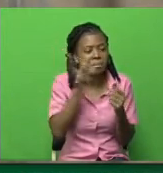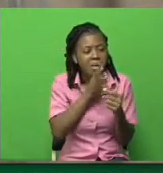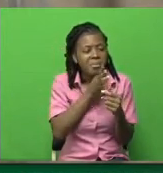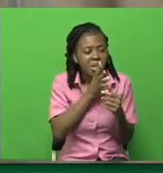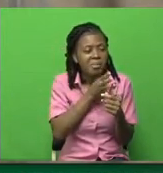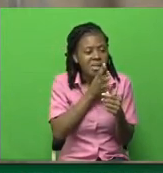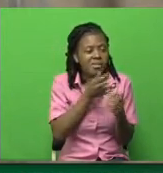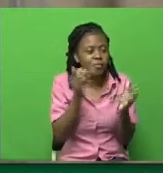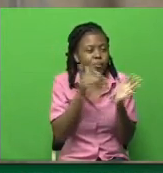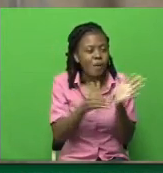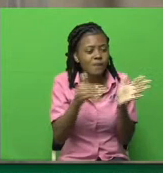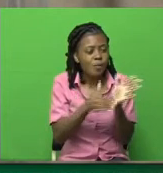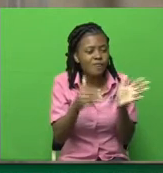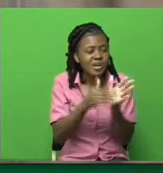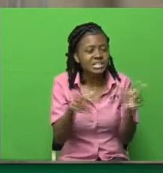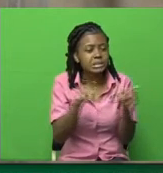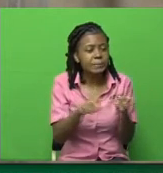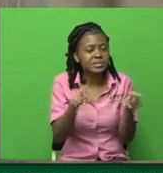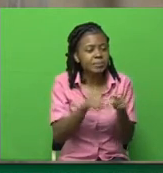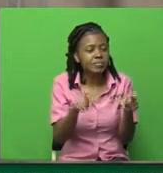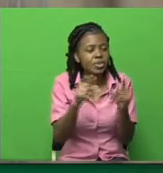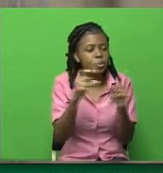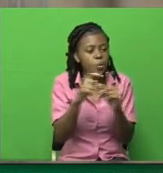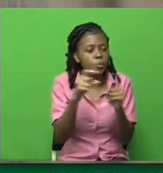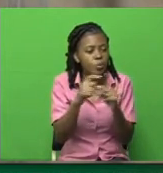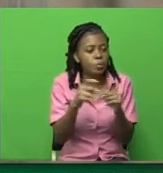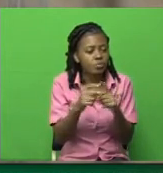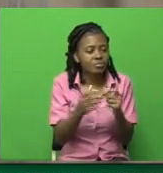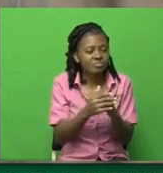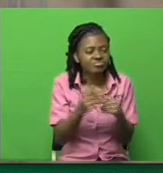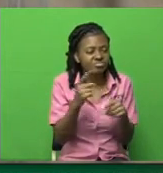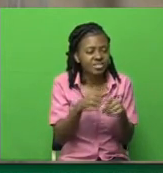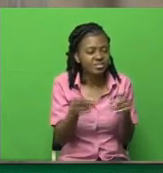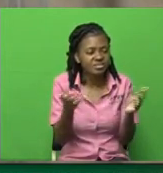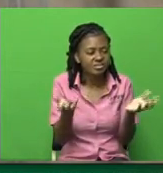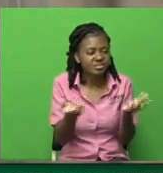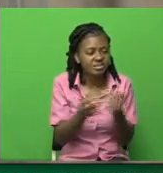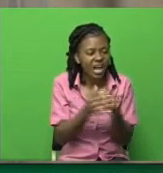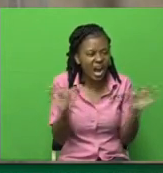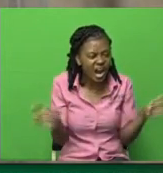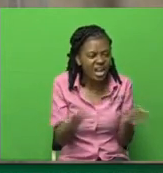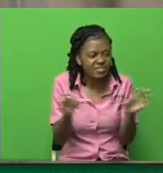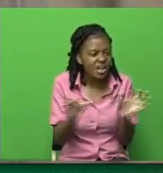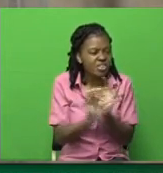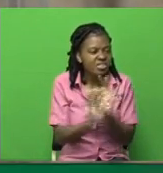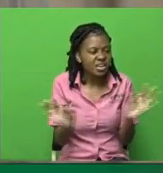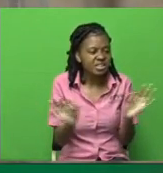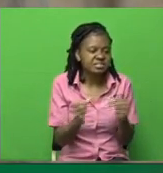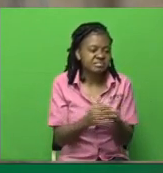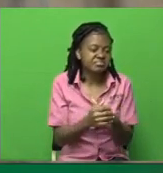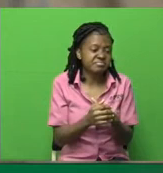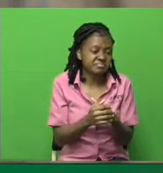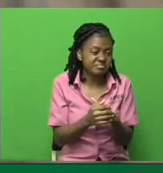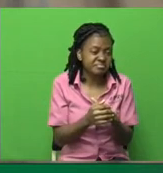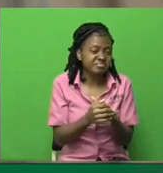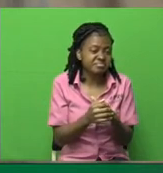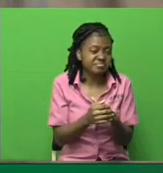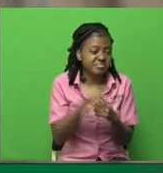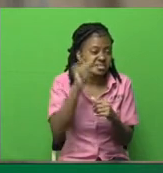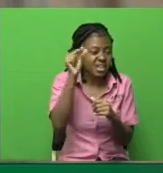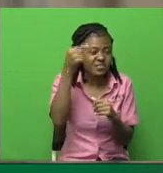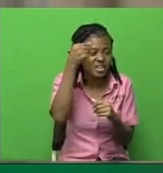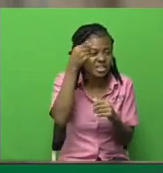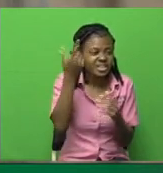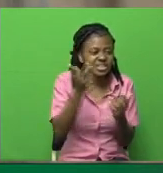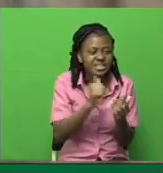repeats themselves over and over and again with little or no results this is a government that lacks continuity and moral